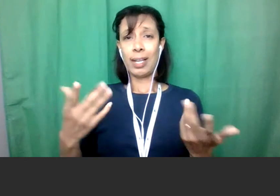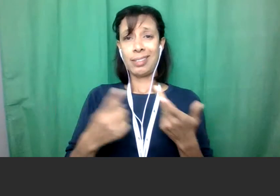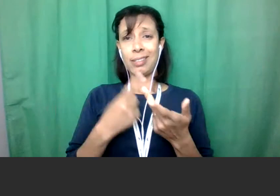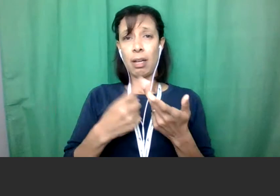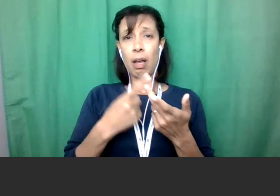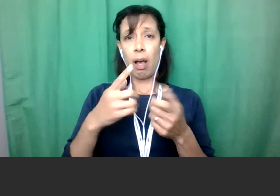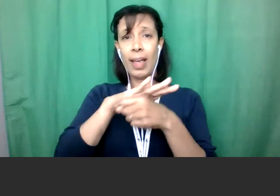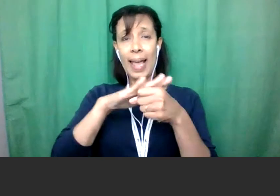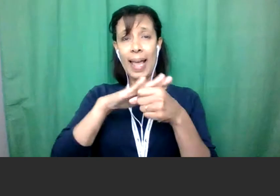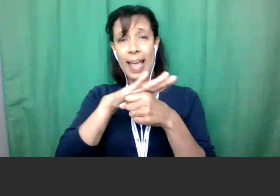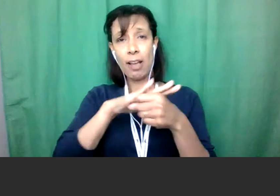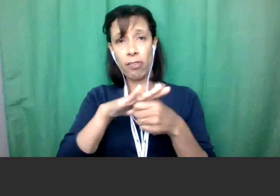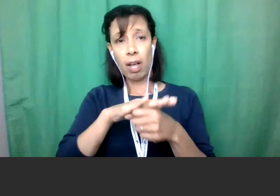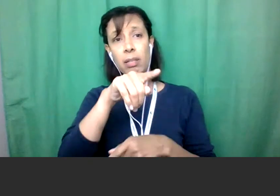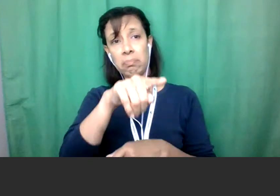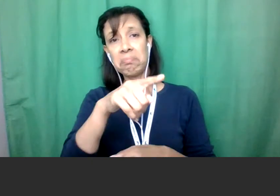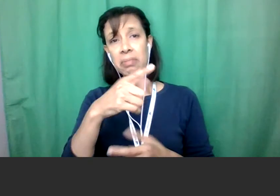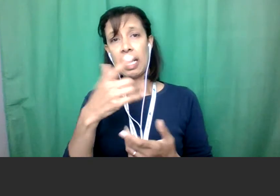articles?